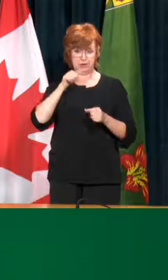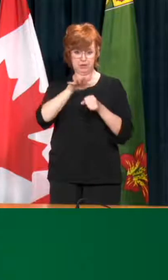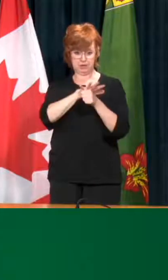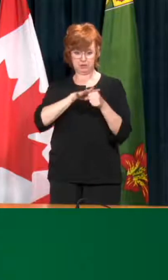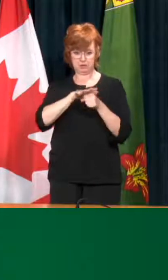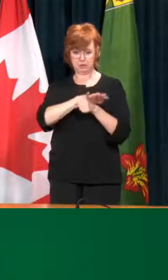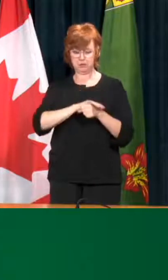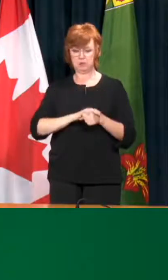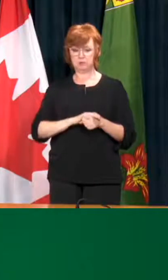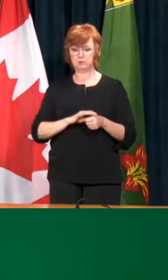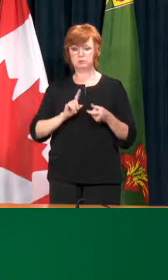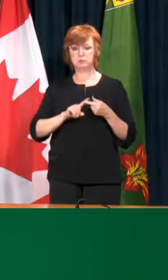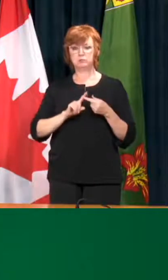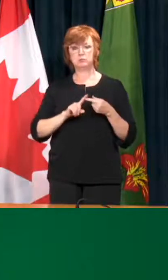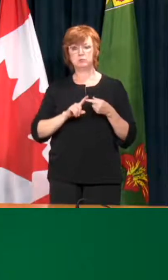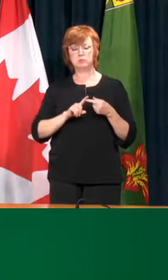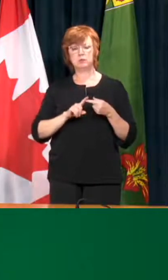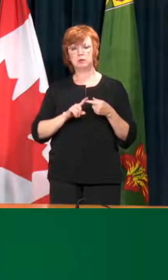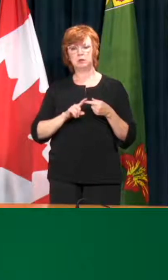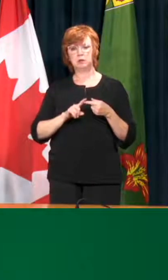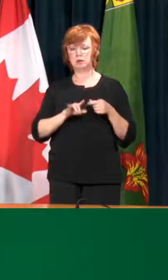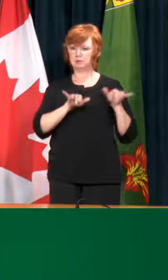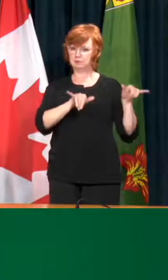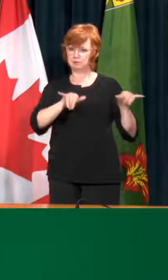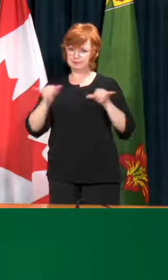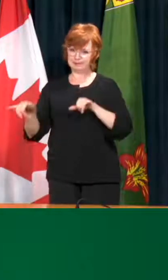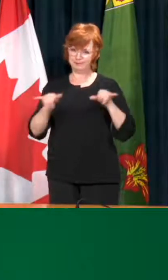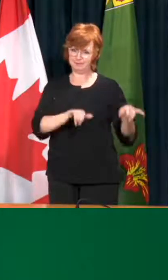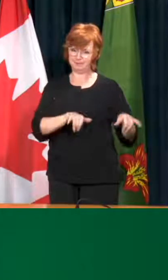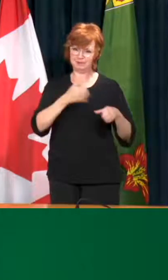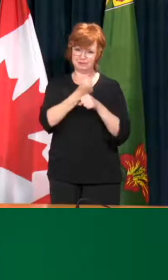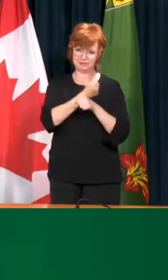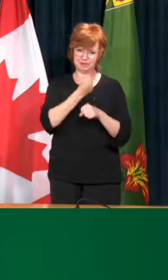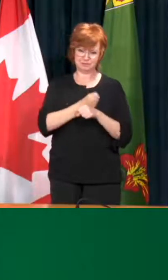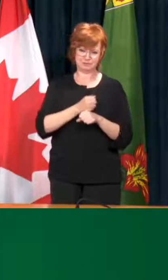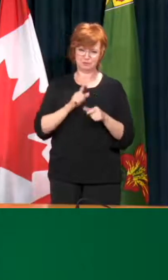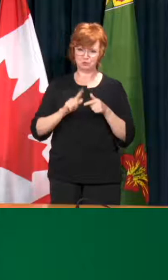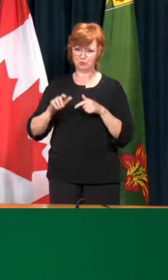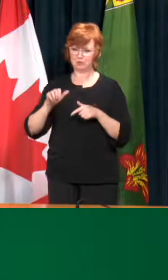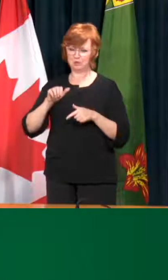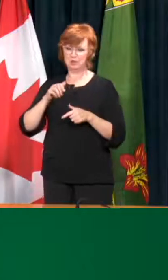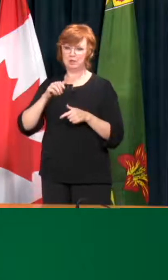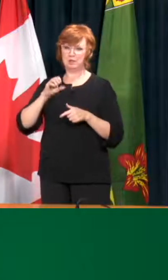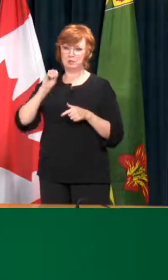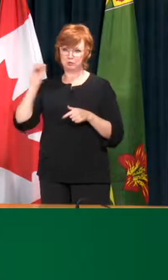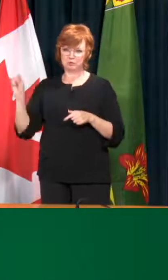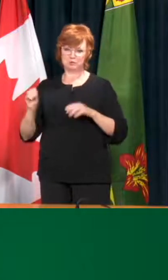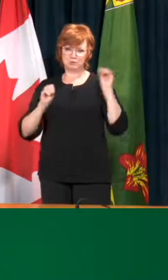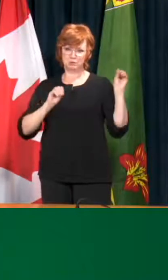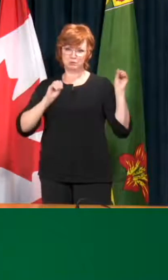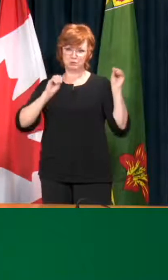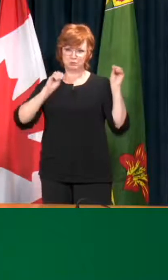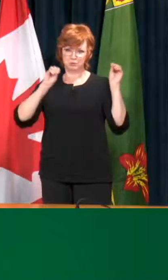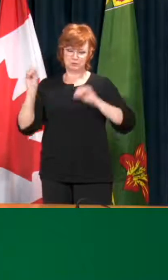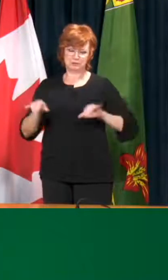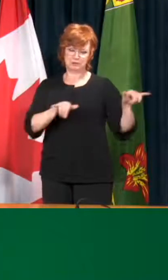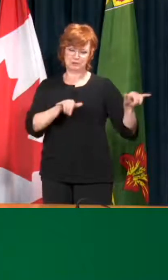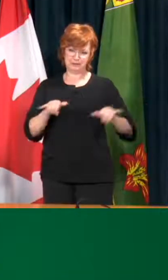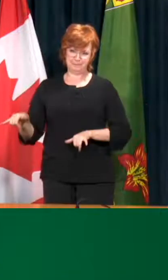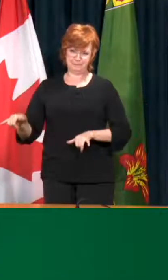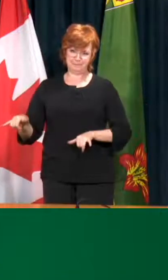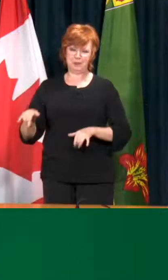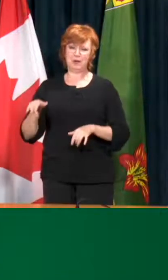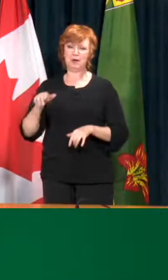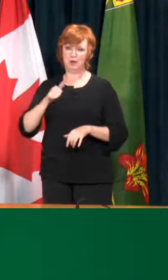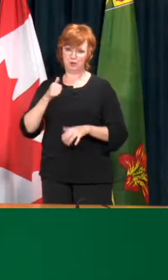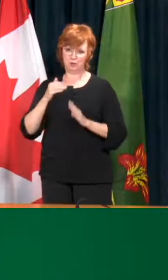comparable to other parts of Saskatchewan. So it's not that no one in the PA is going testing. I think the testing rates are similar to other parts of Saskatchewan, but because